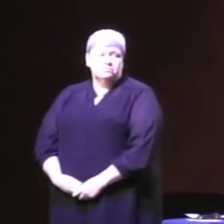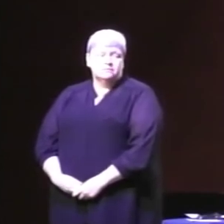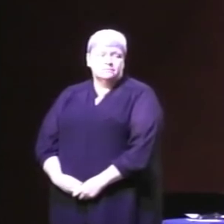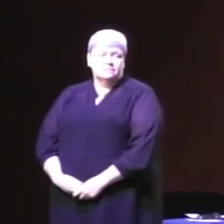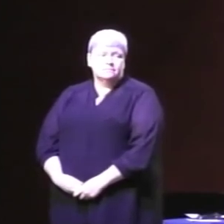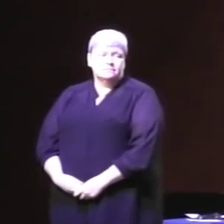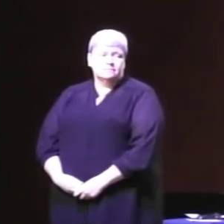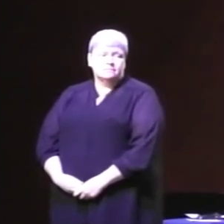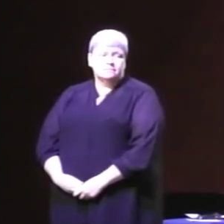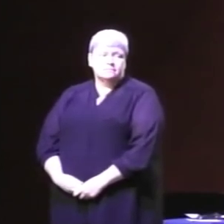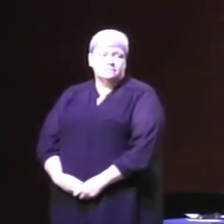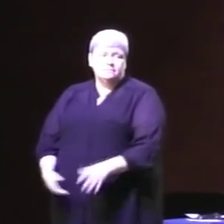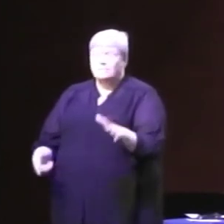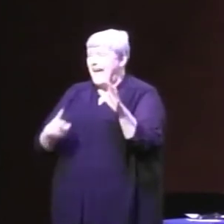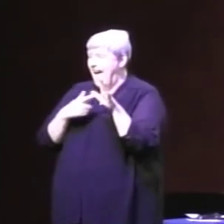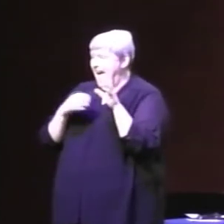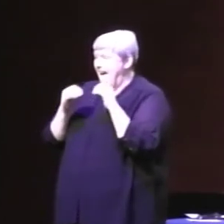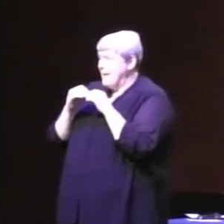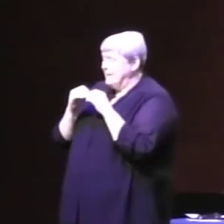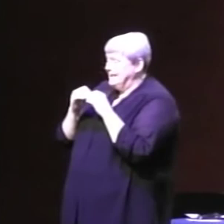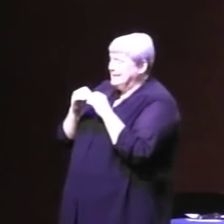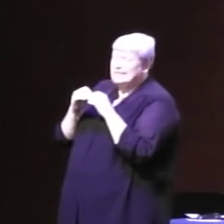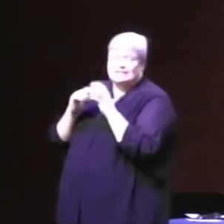Can we have Aberdeen TUC to second the composite?